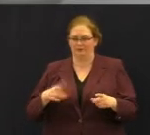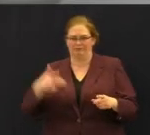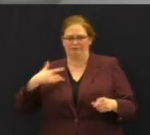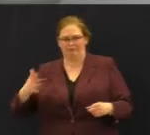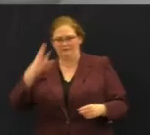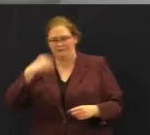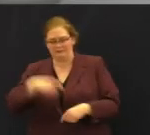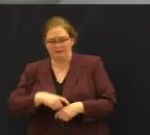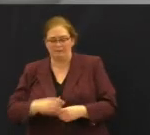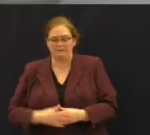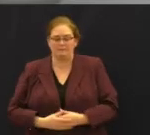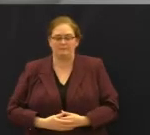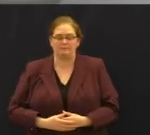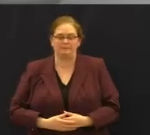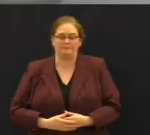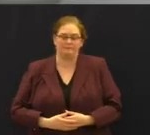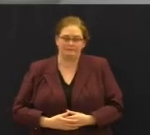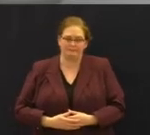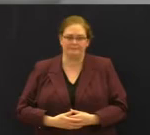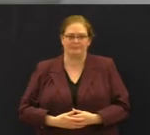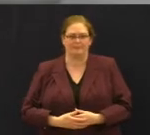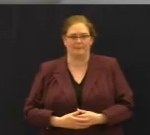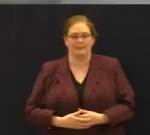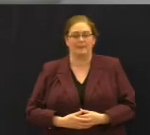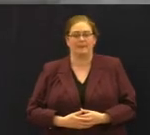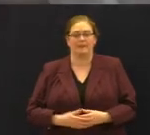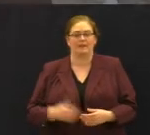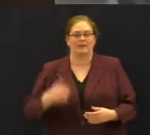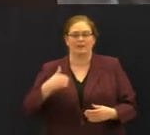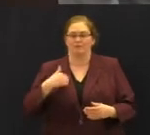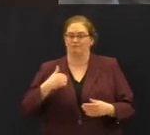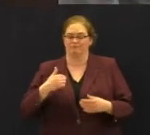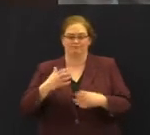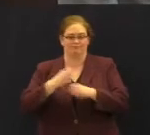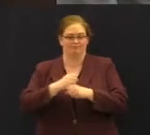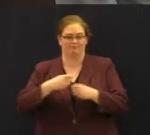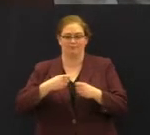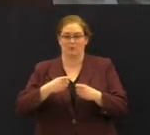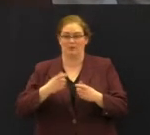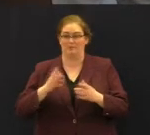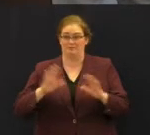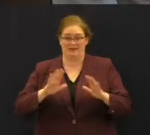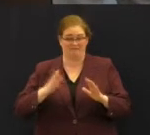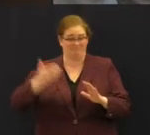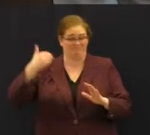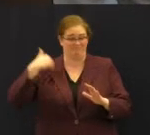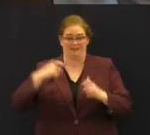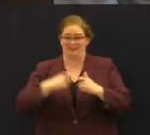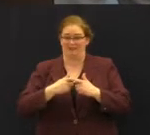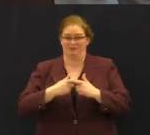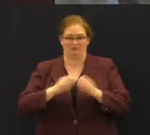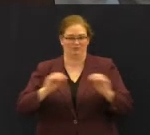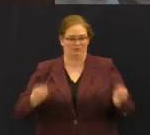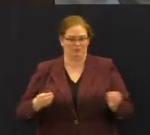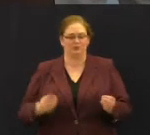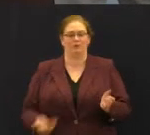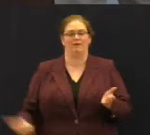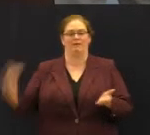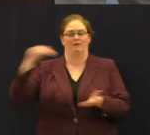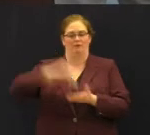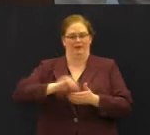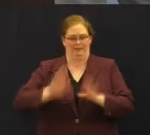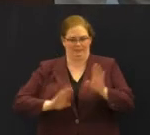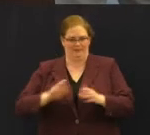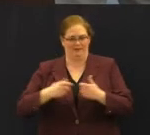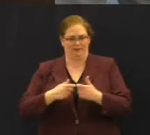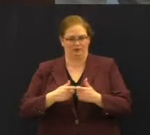So that said, we did not receive electrical bids the first time around, so we're in the process of rebidding